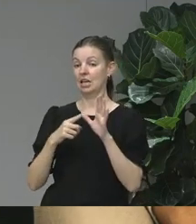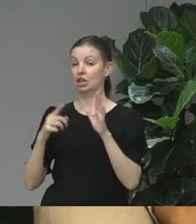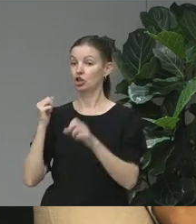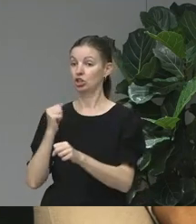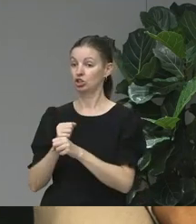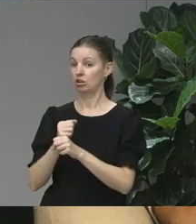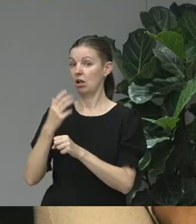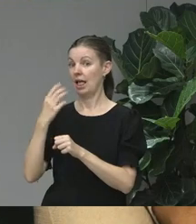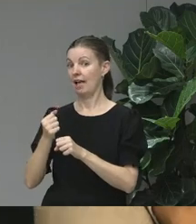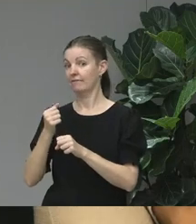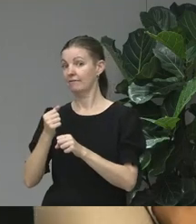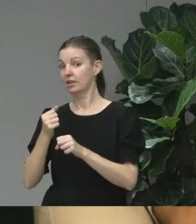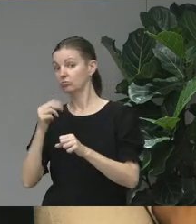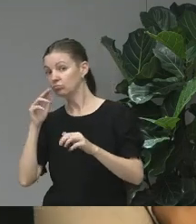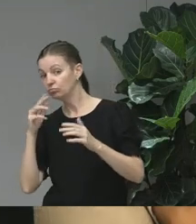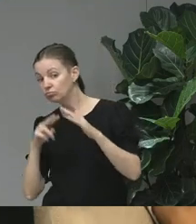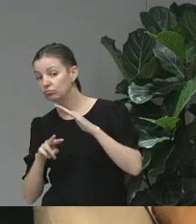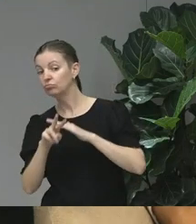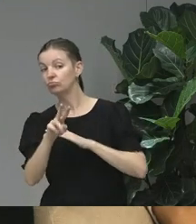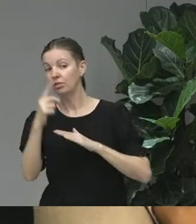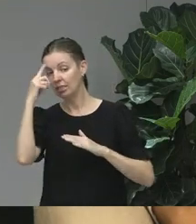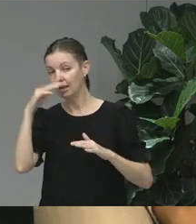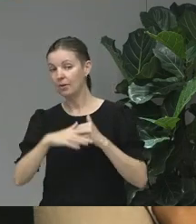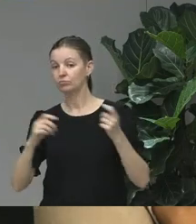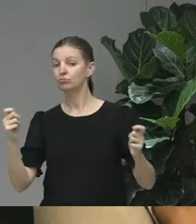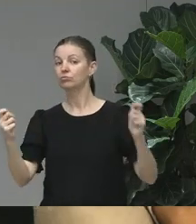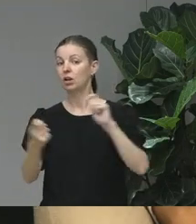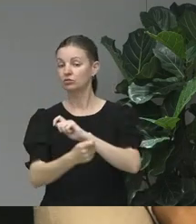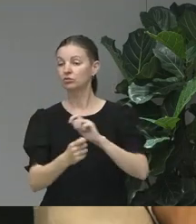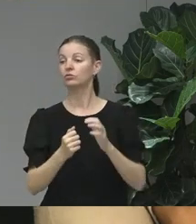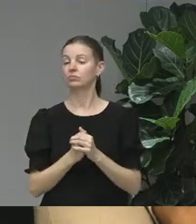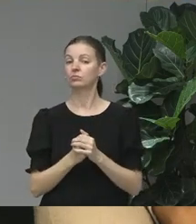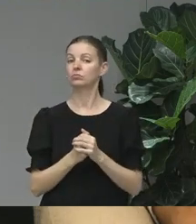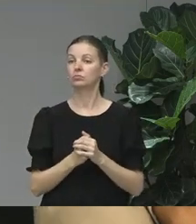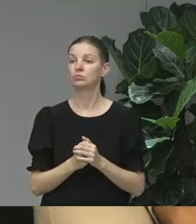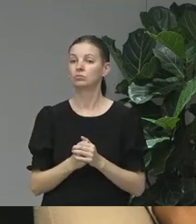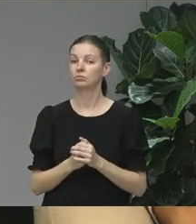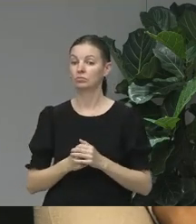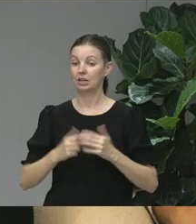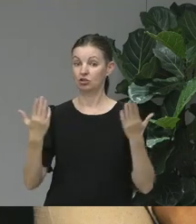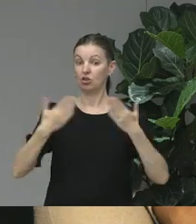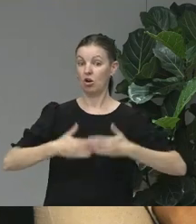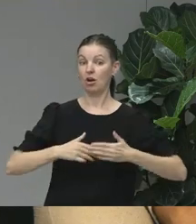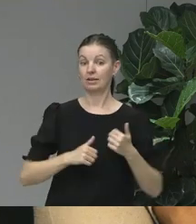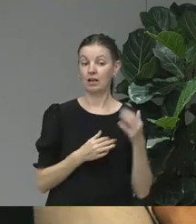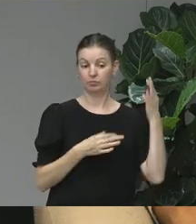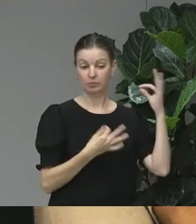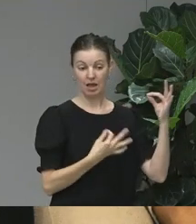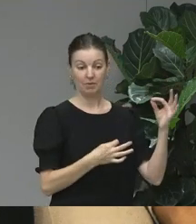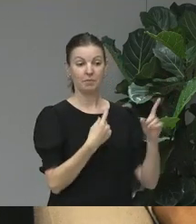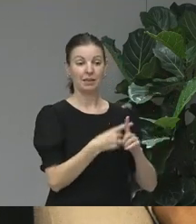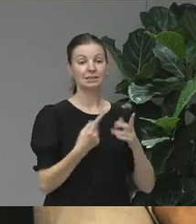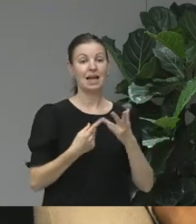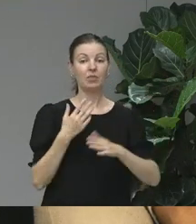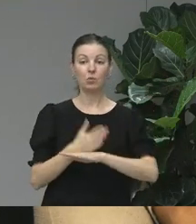horizon, this conversation that we're having tonight and the work that we and others have been doing clearly